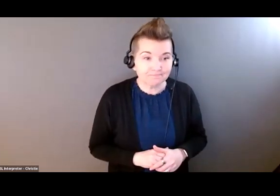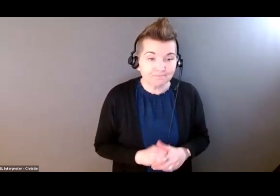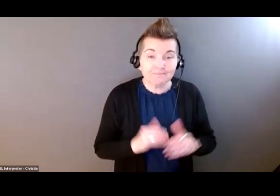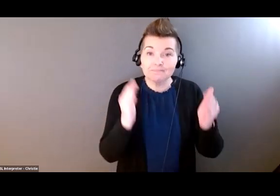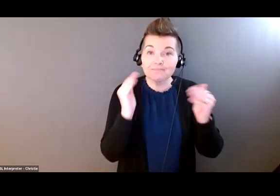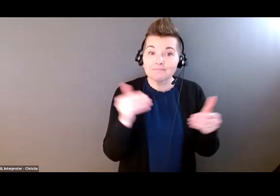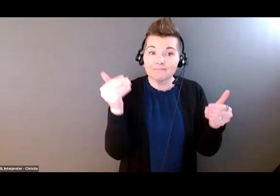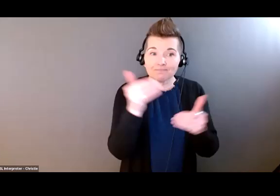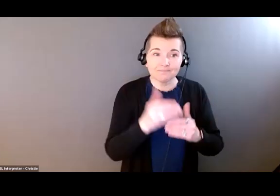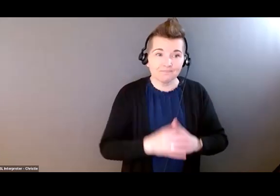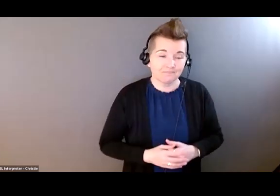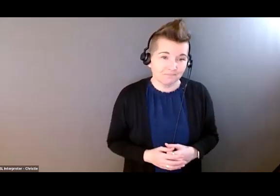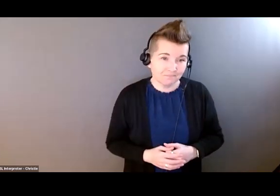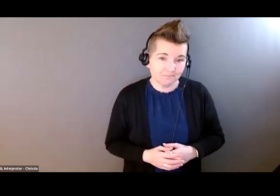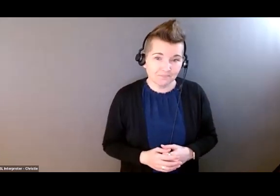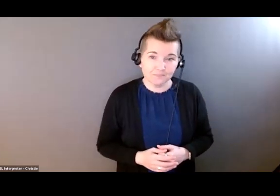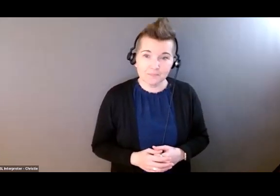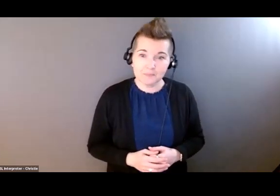inequality. Next slide.